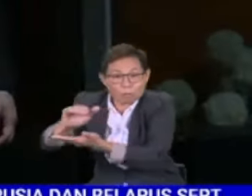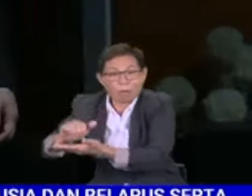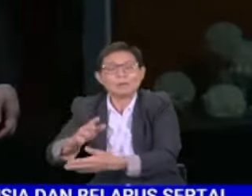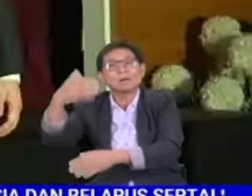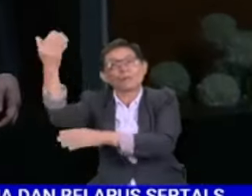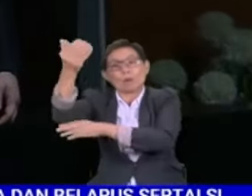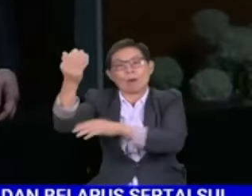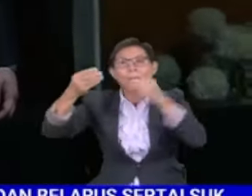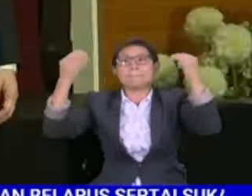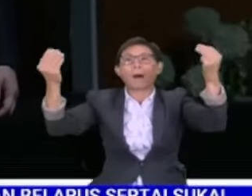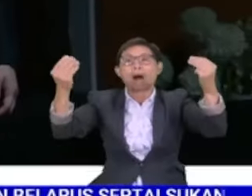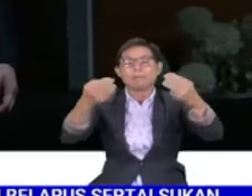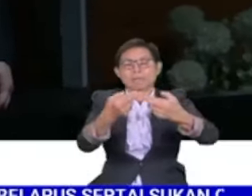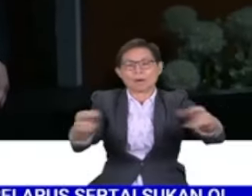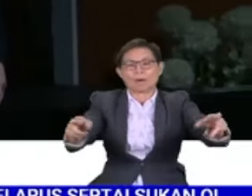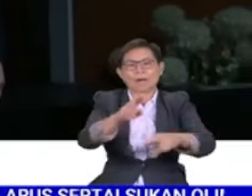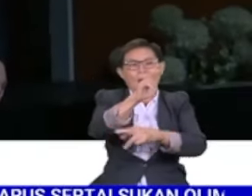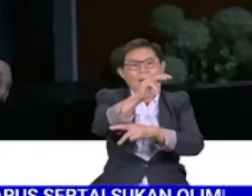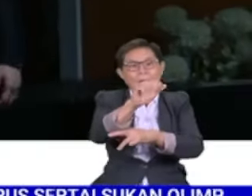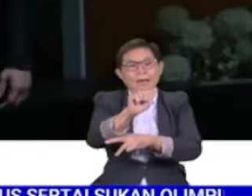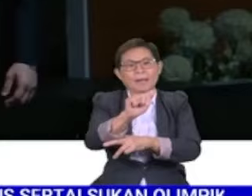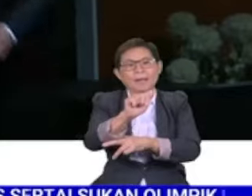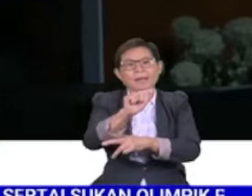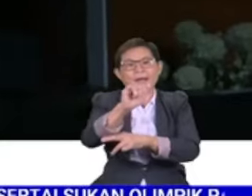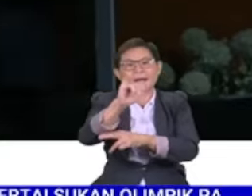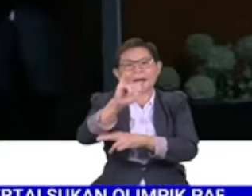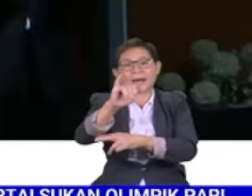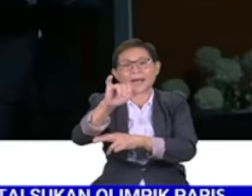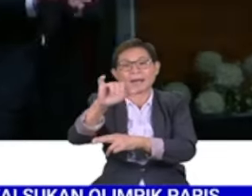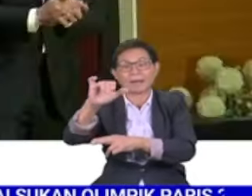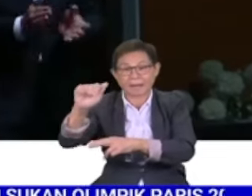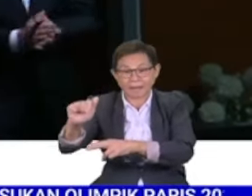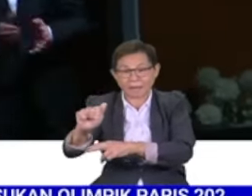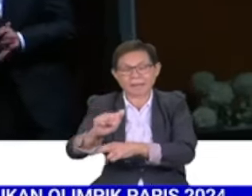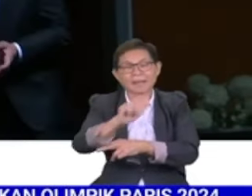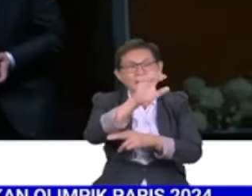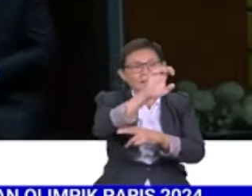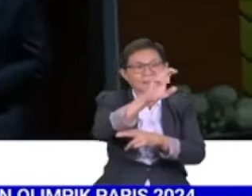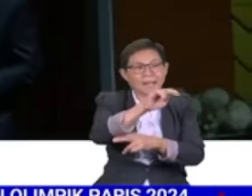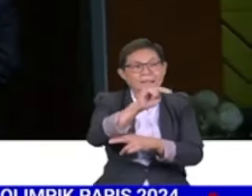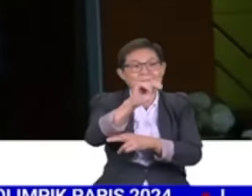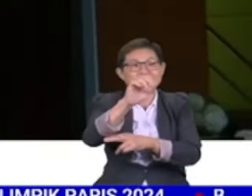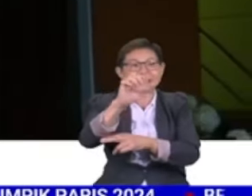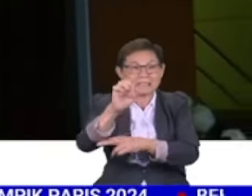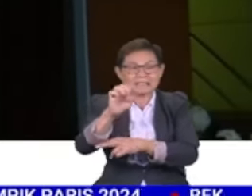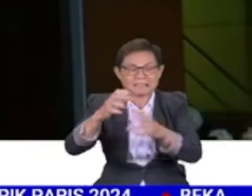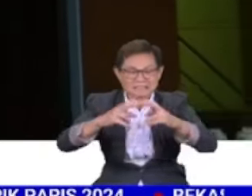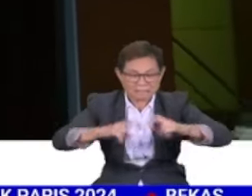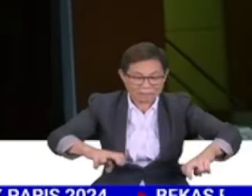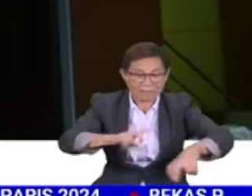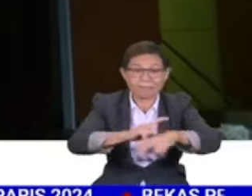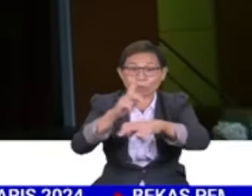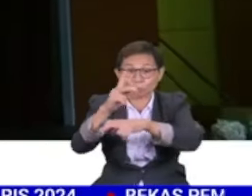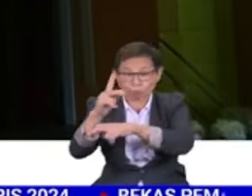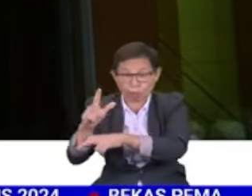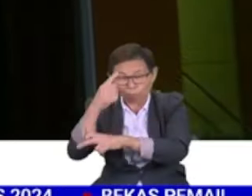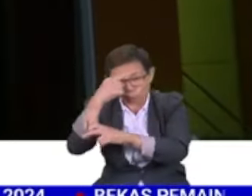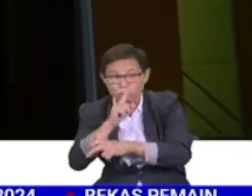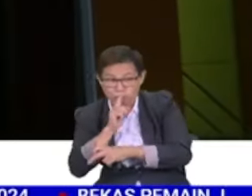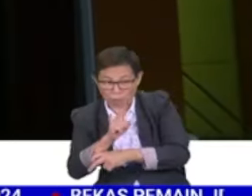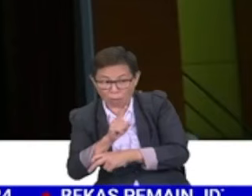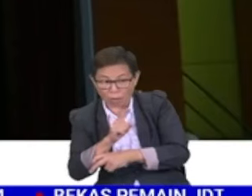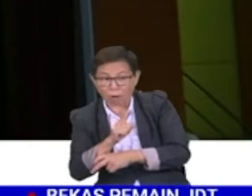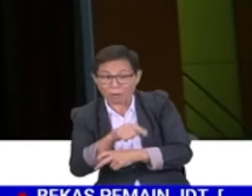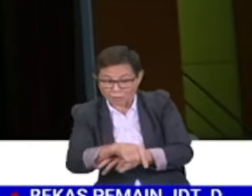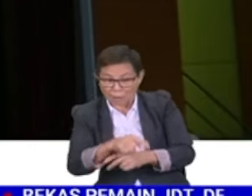Beliau berucap di majlis pelancaran MSIA 2022 ENE Survey di Ibu Negara. Bagi memastikan usaha